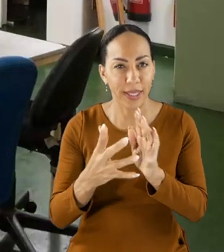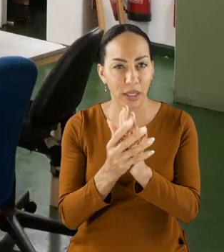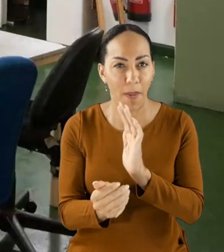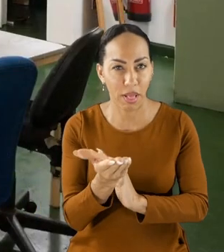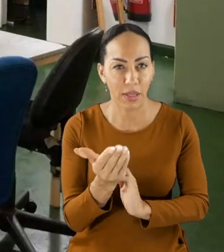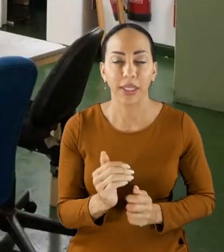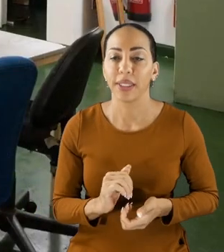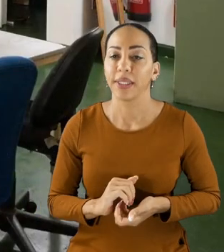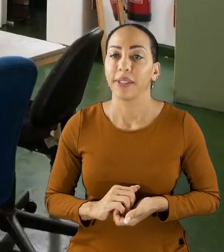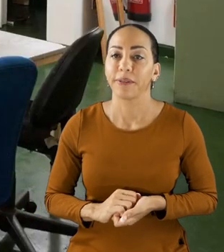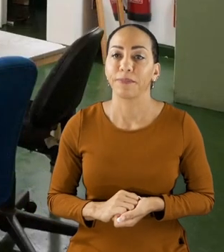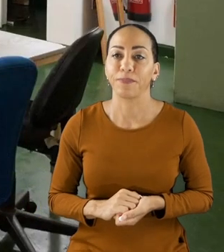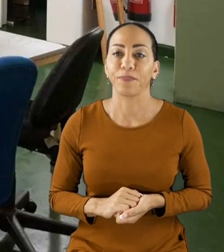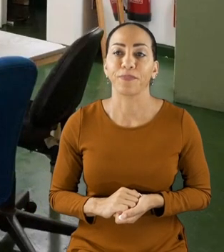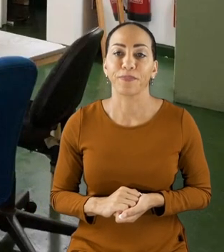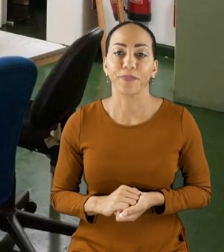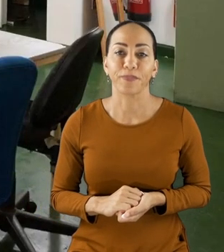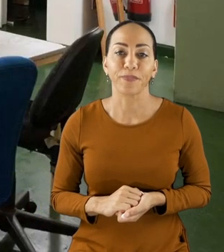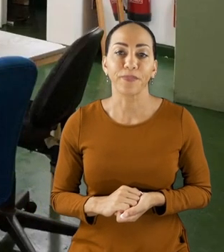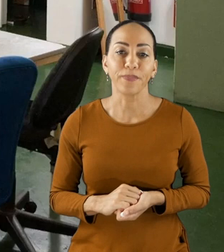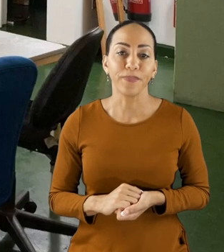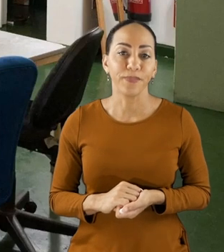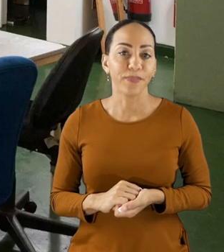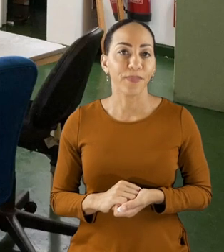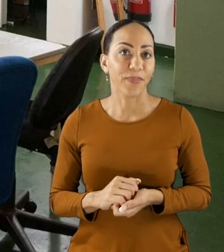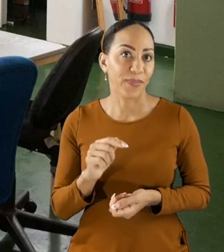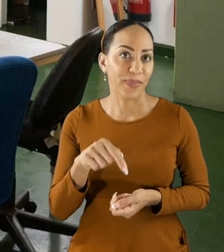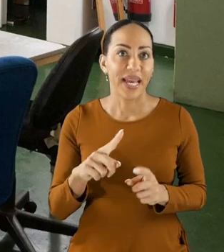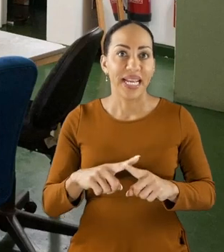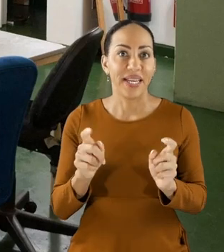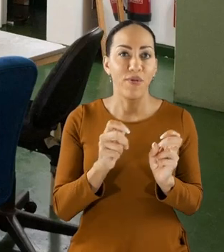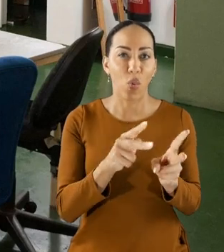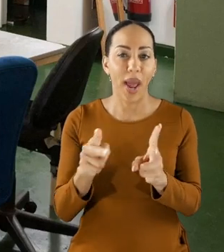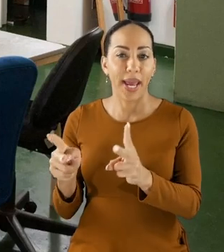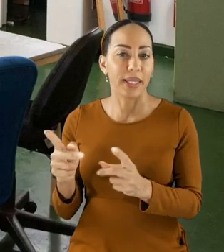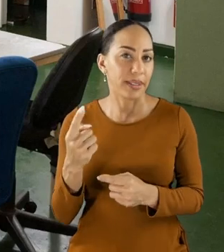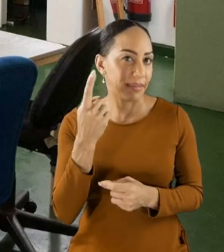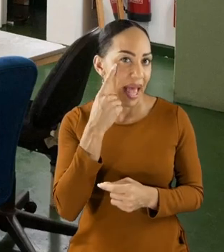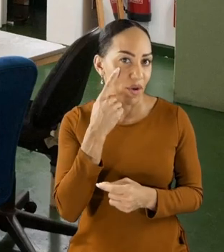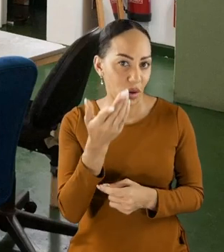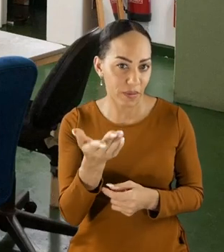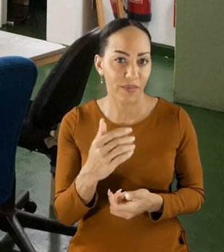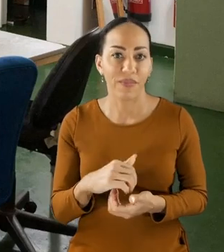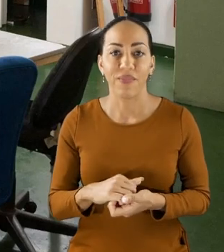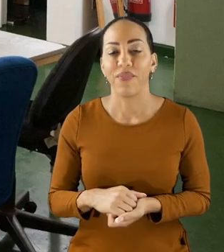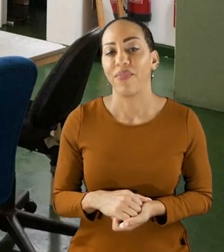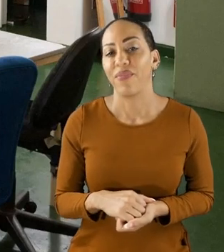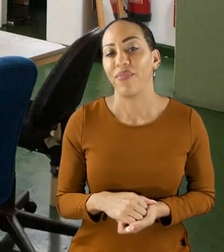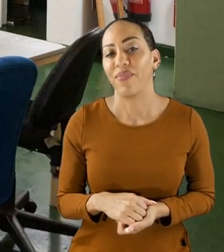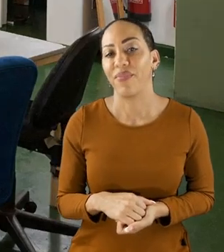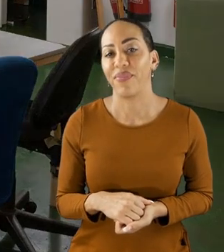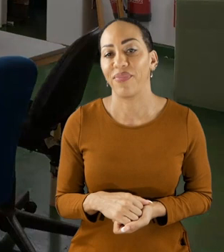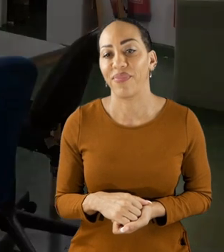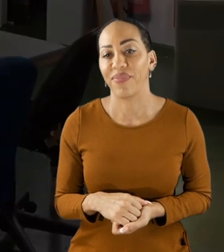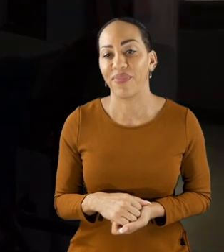any images you want. So here are some examples, if you like, some mock-ups of what that could look like, if you imagine what I'm